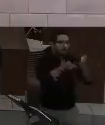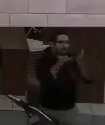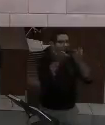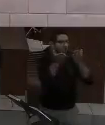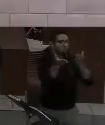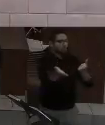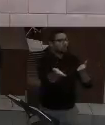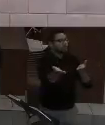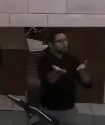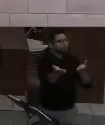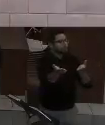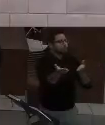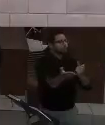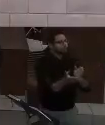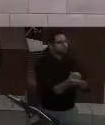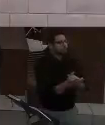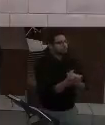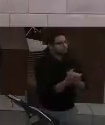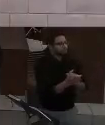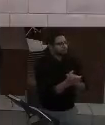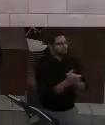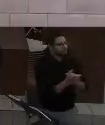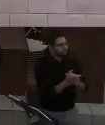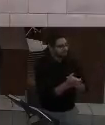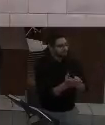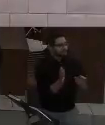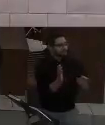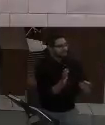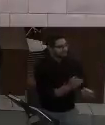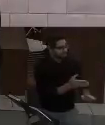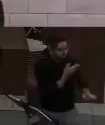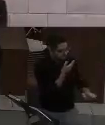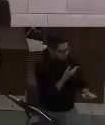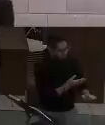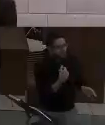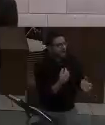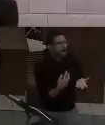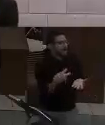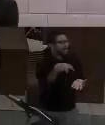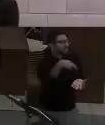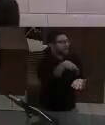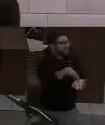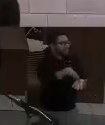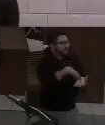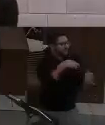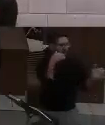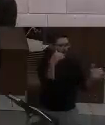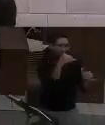And I stand in awe of you.